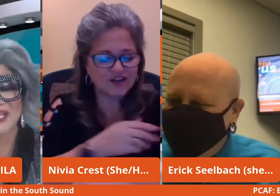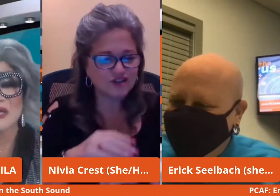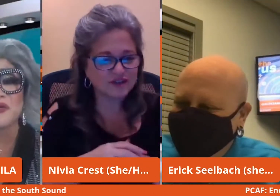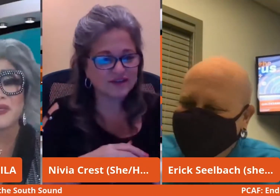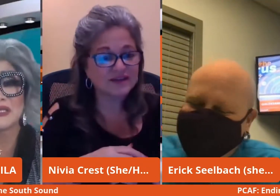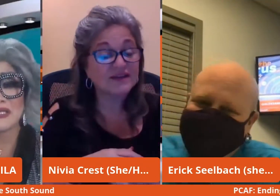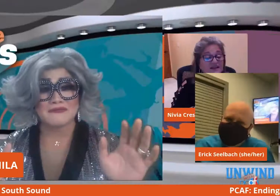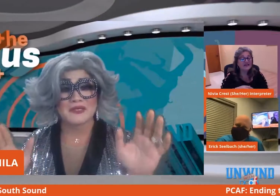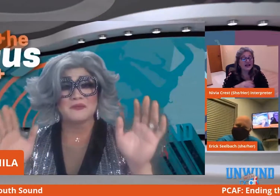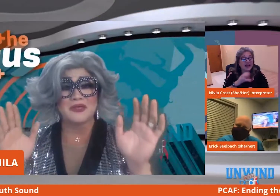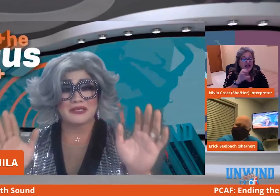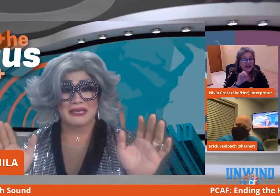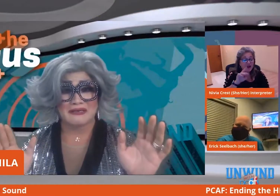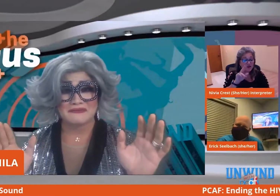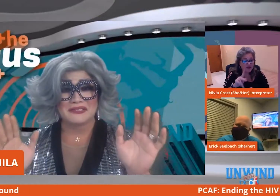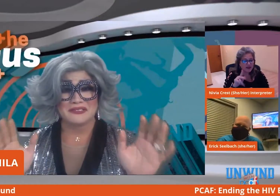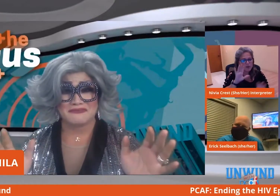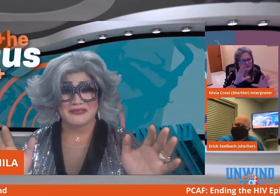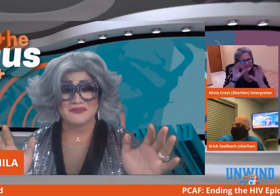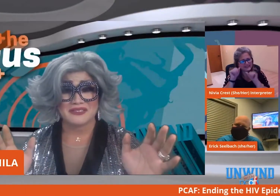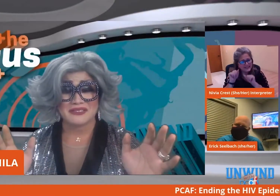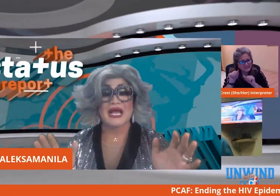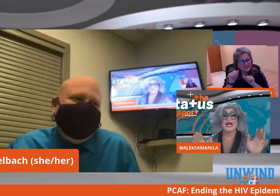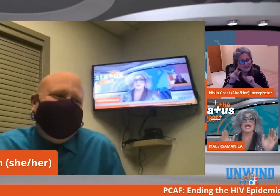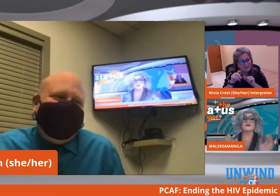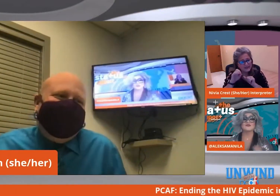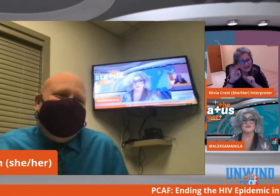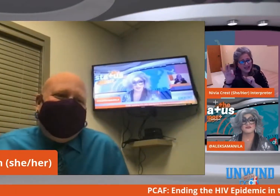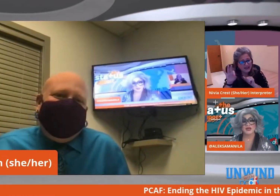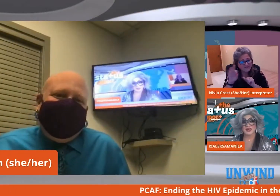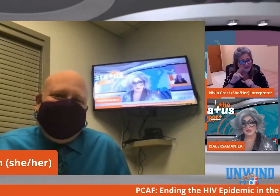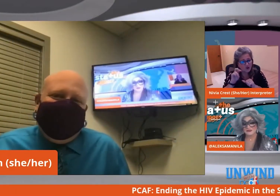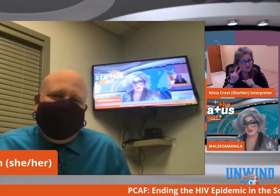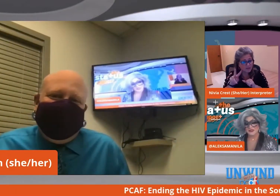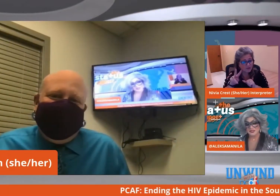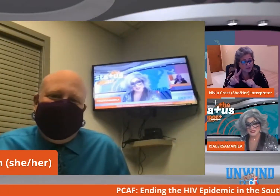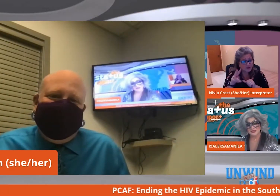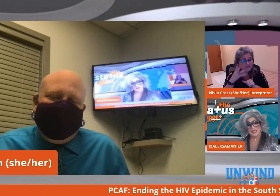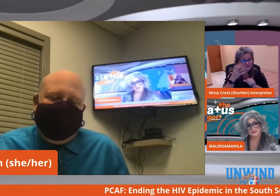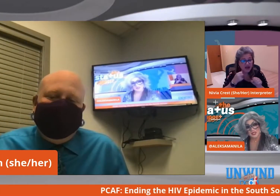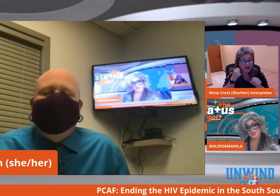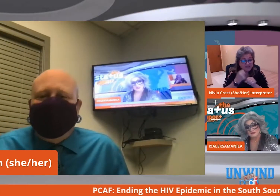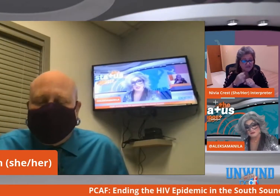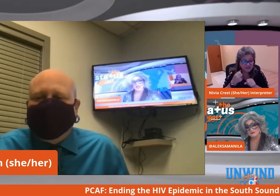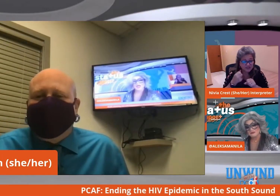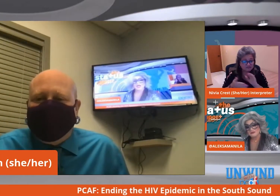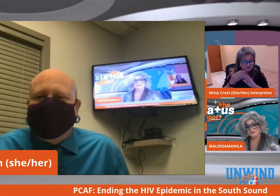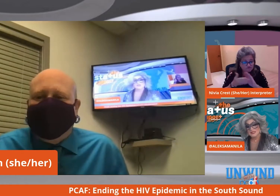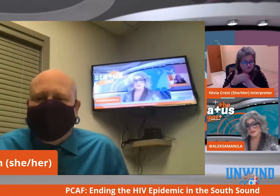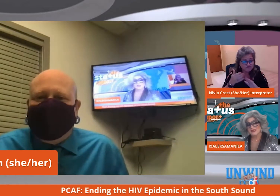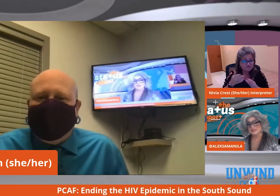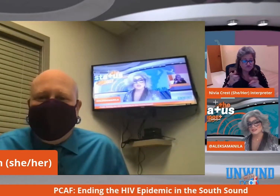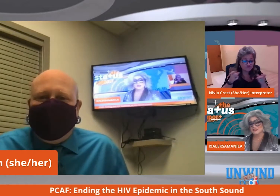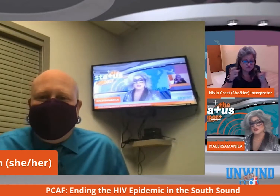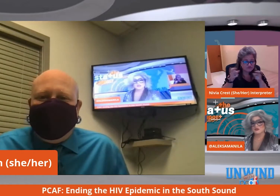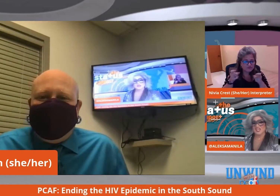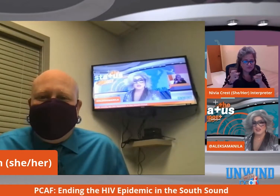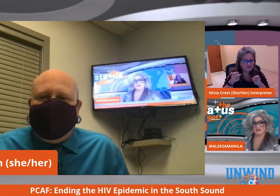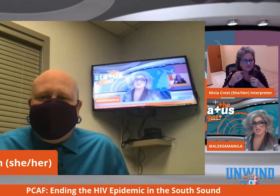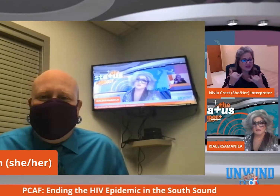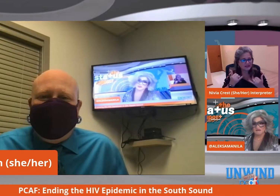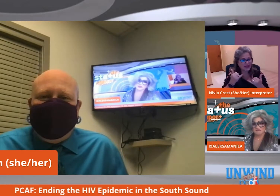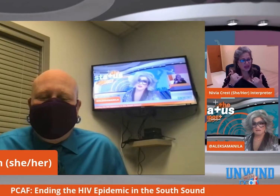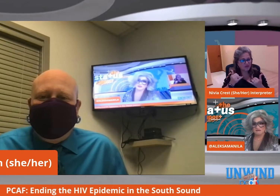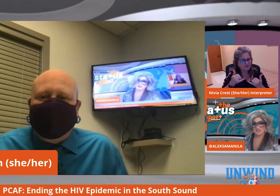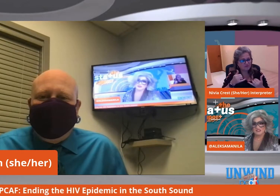Erick will be leaving PCAF in November after 5 years at the helm. Now let's go to